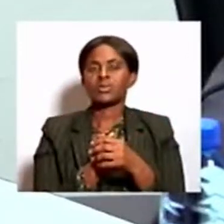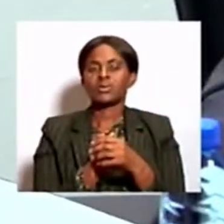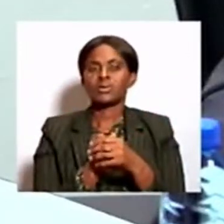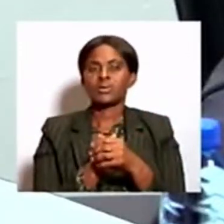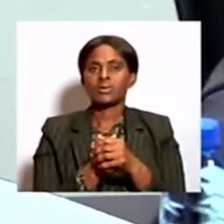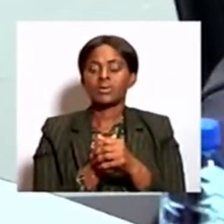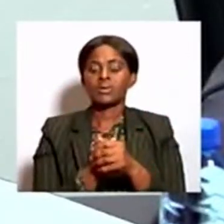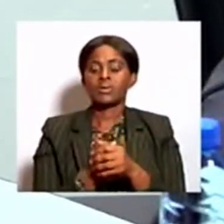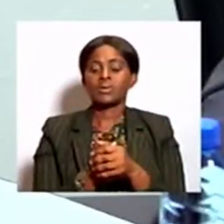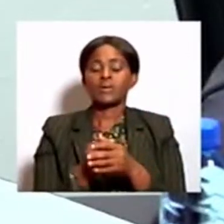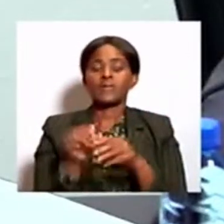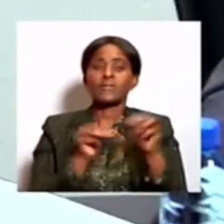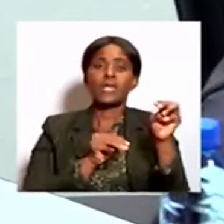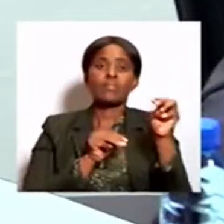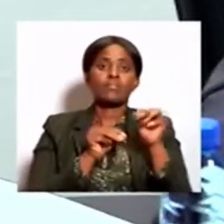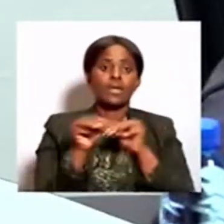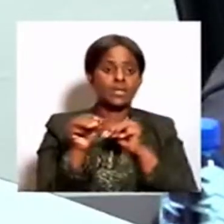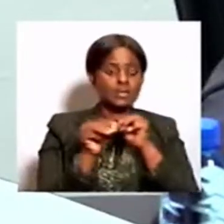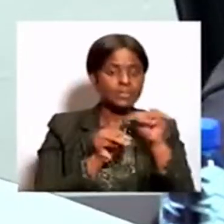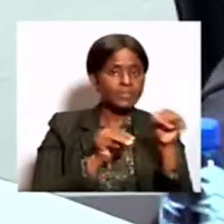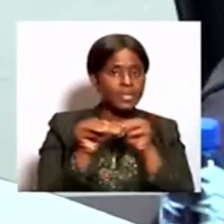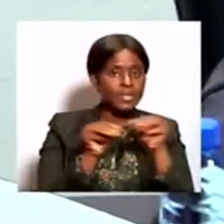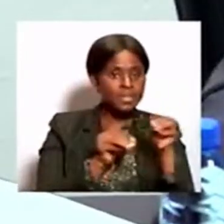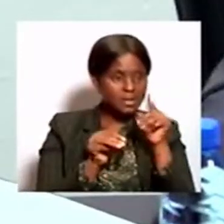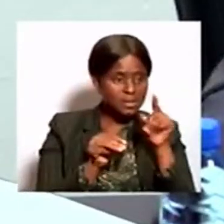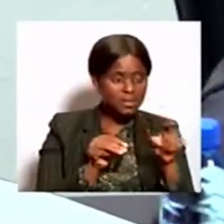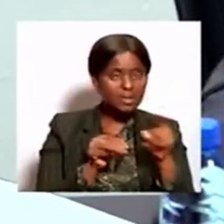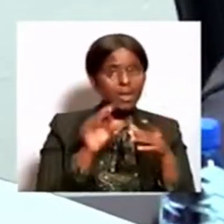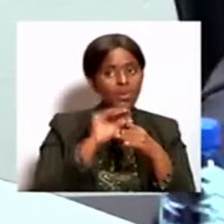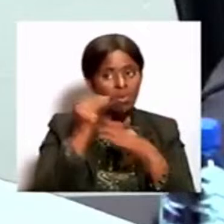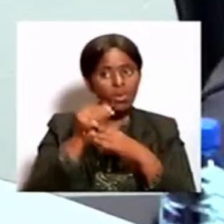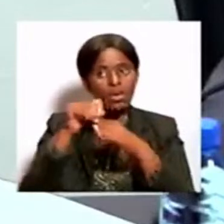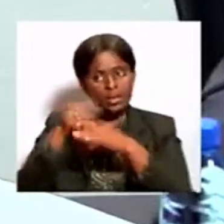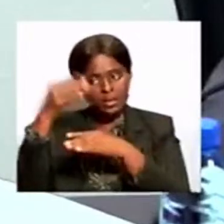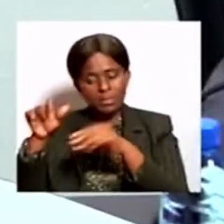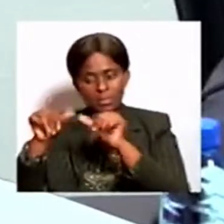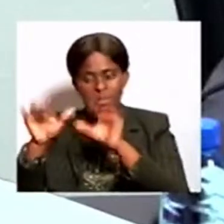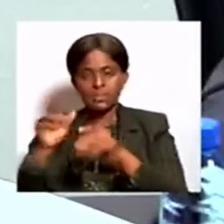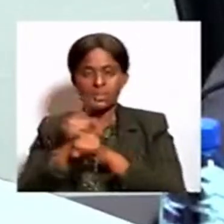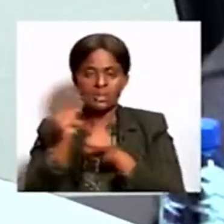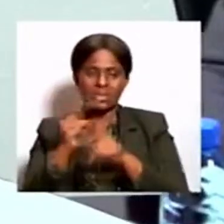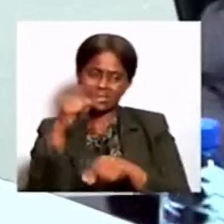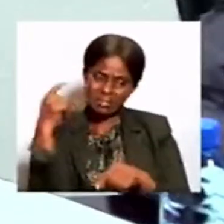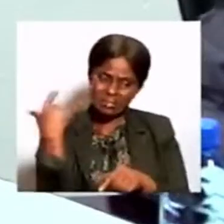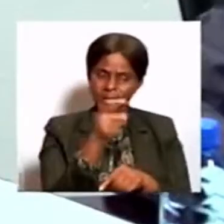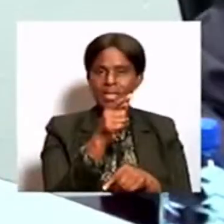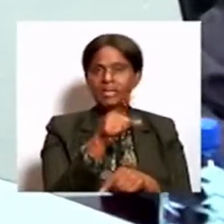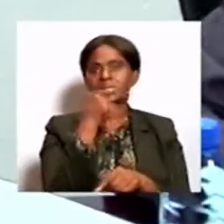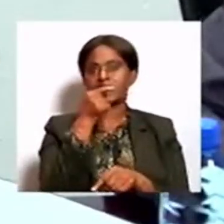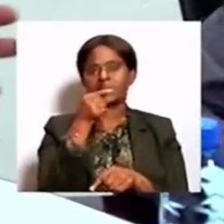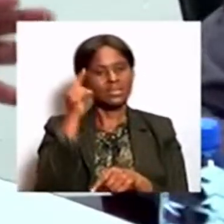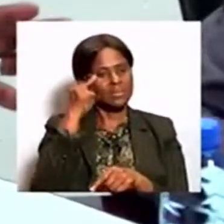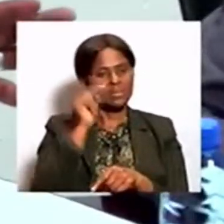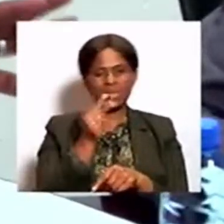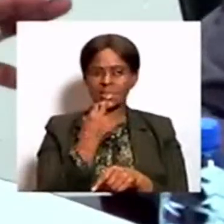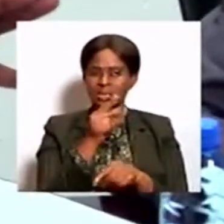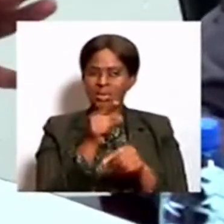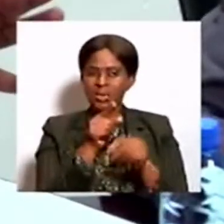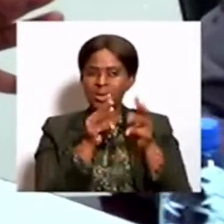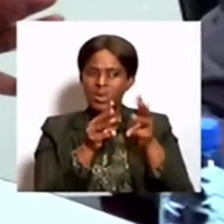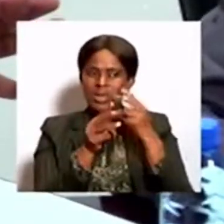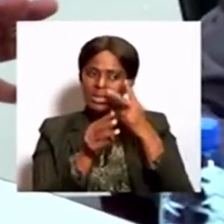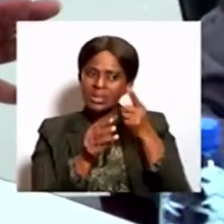Is it the management or the external auditors just imposed that? I think the way we are looking at this